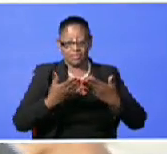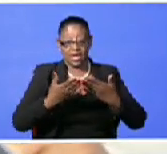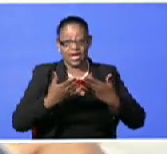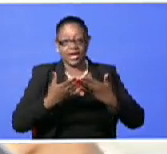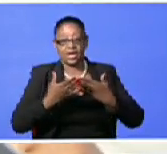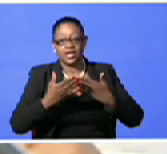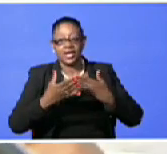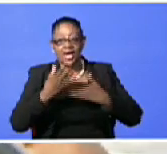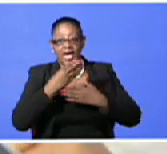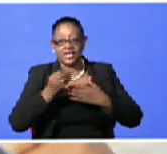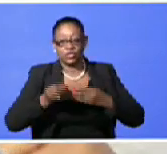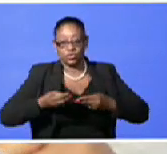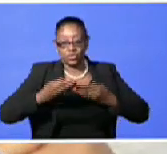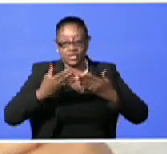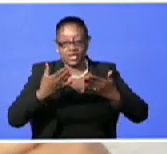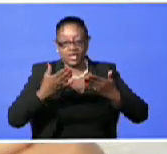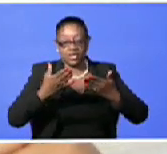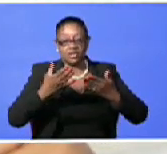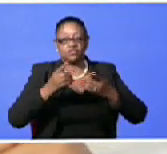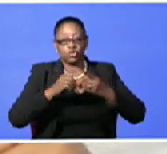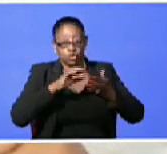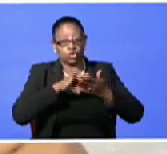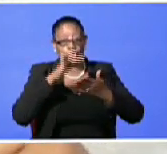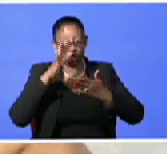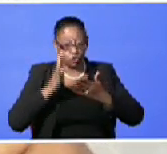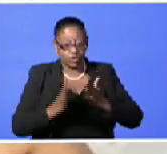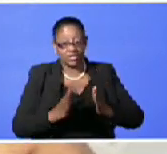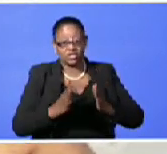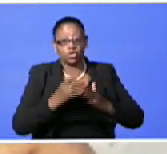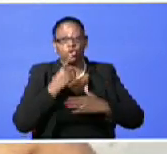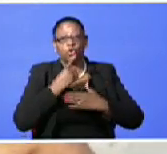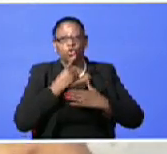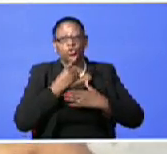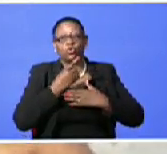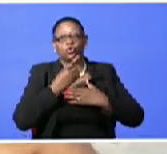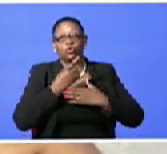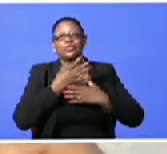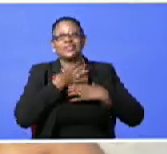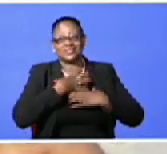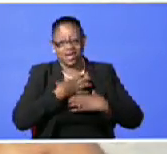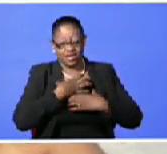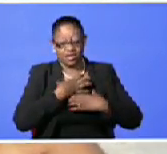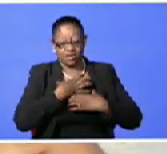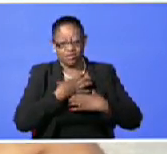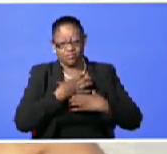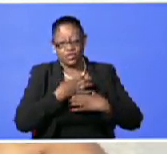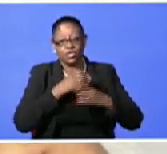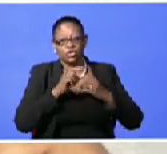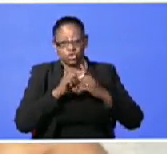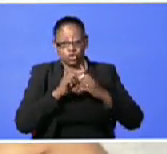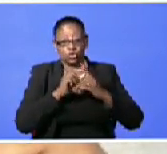the community and give back to students who are desirous of moving on in their life.